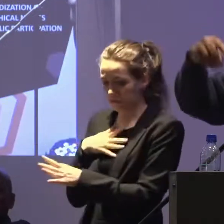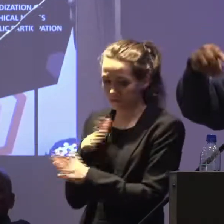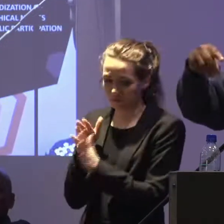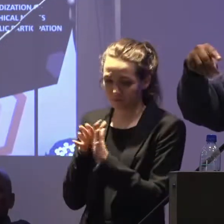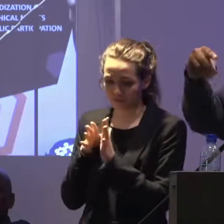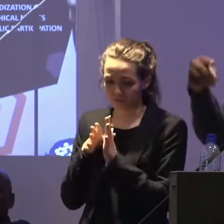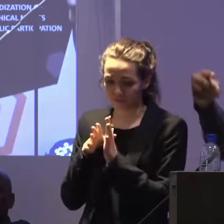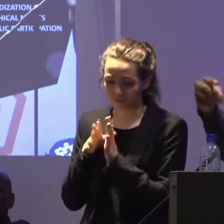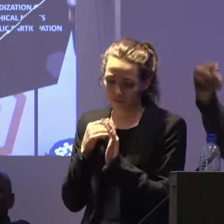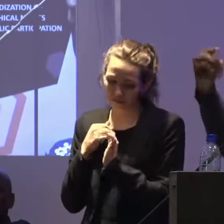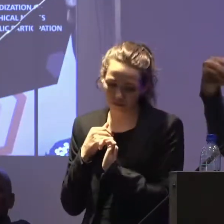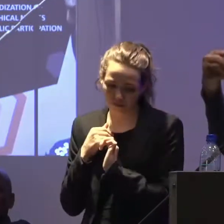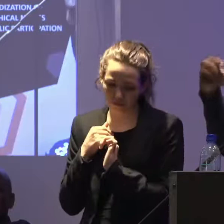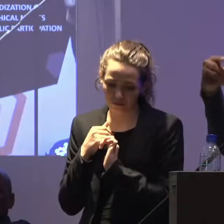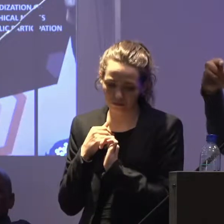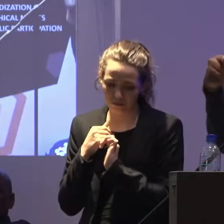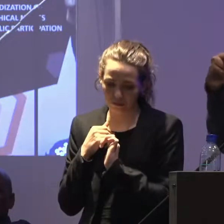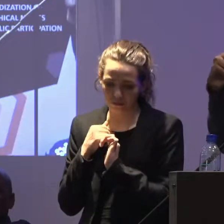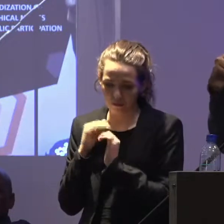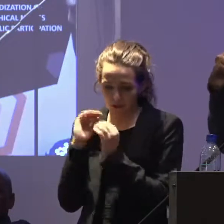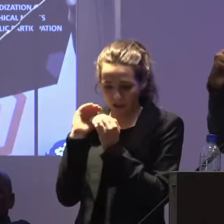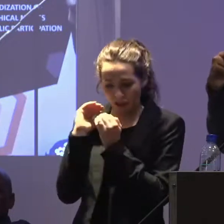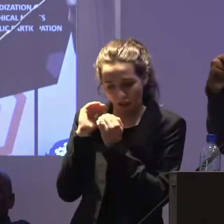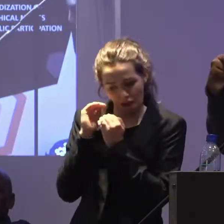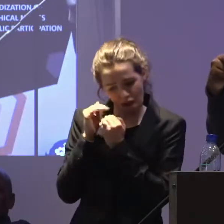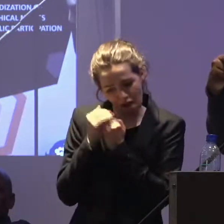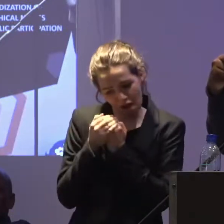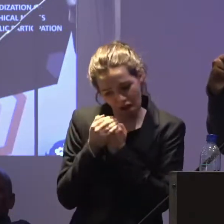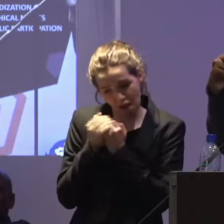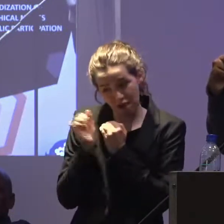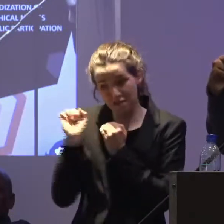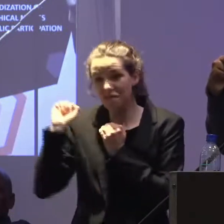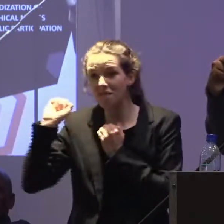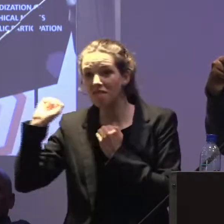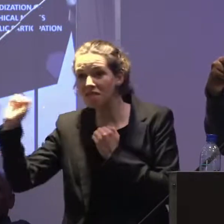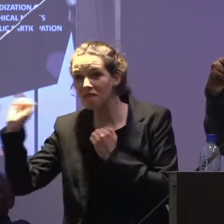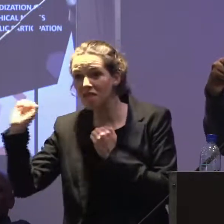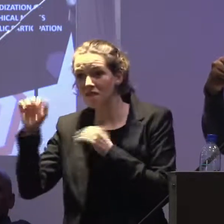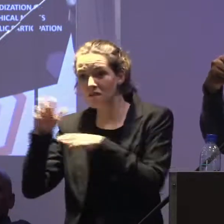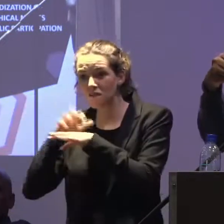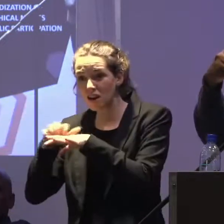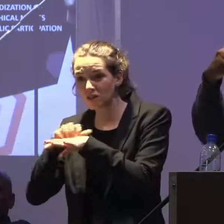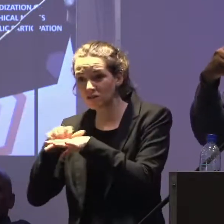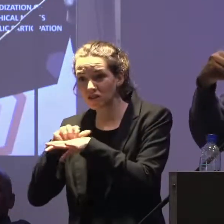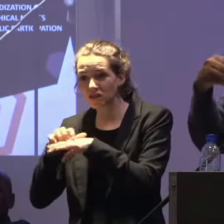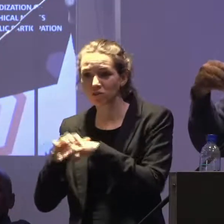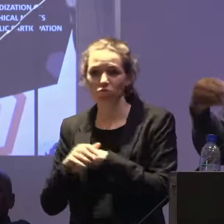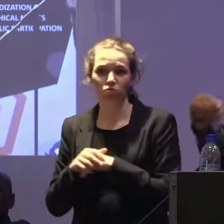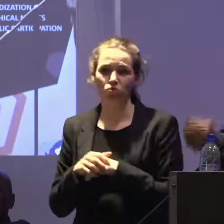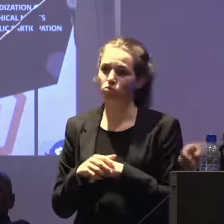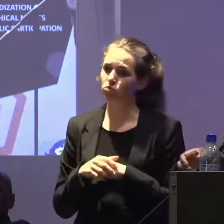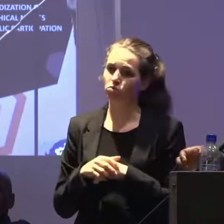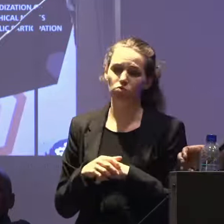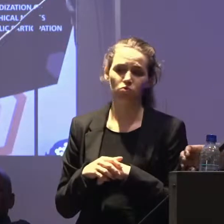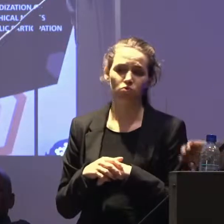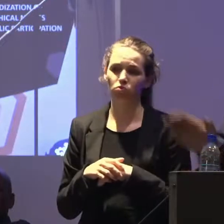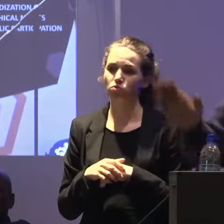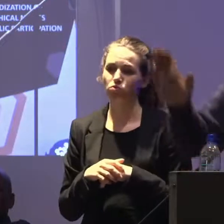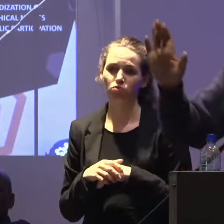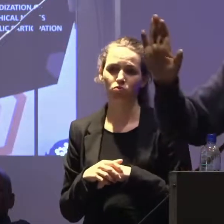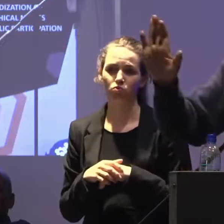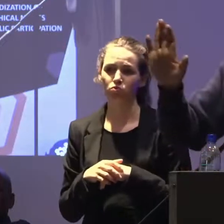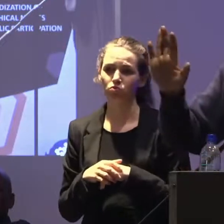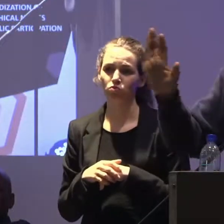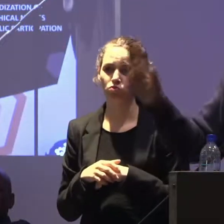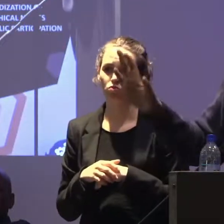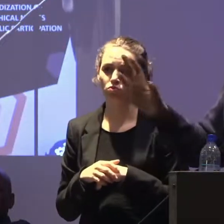that the Khoisan people are facing, and begin to say, yeah, this and that and